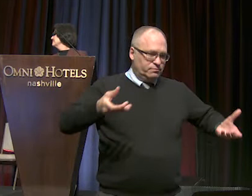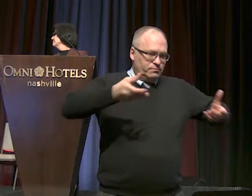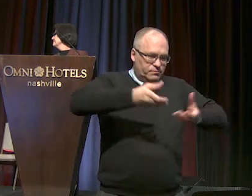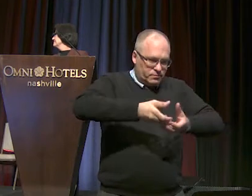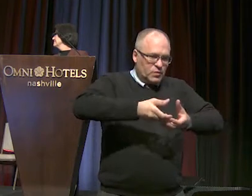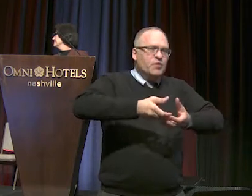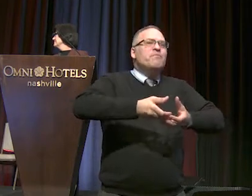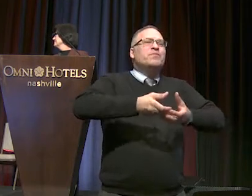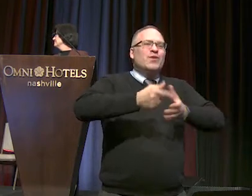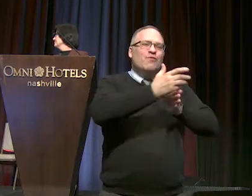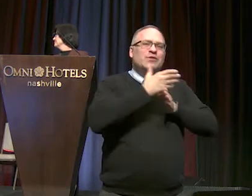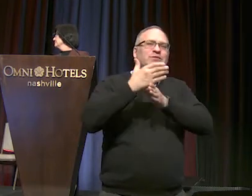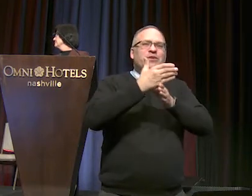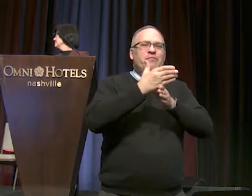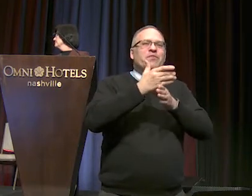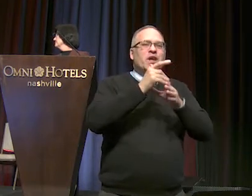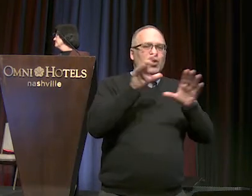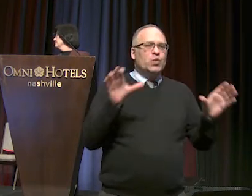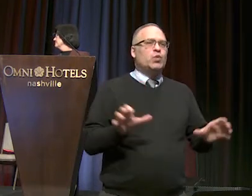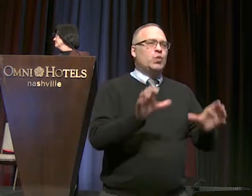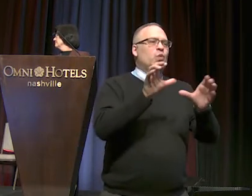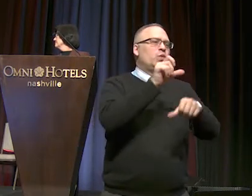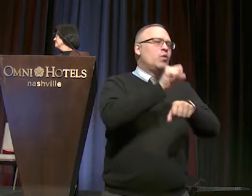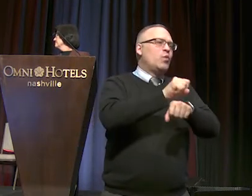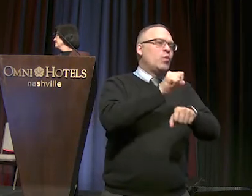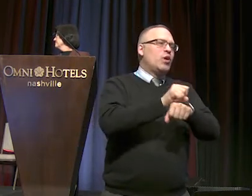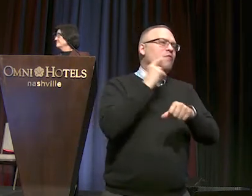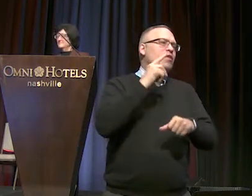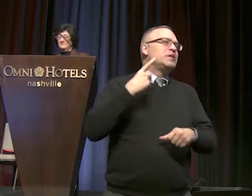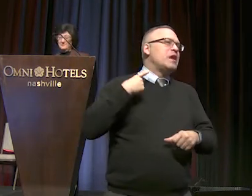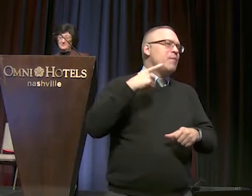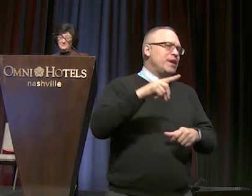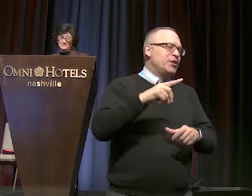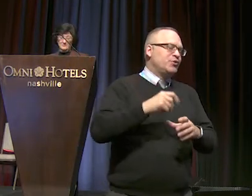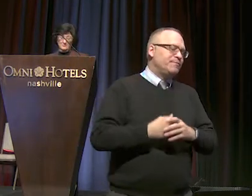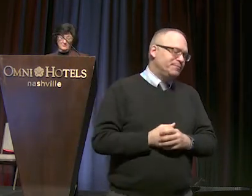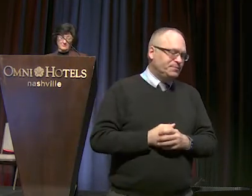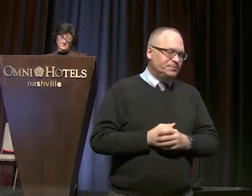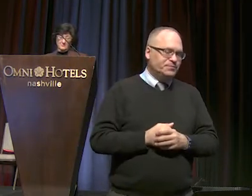mission, and ministry of the denomination.